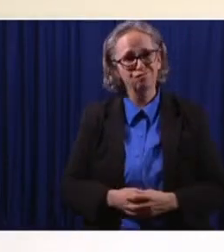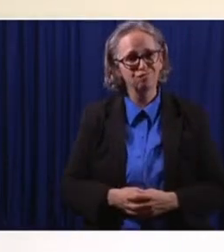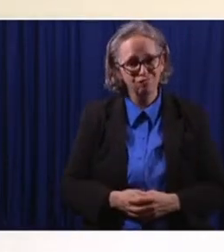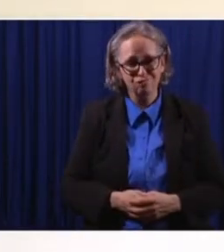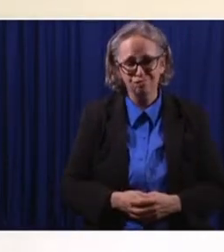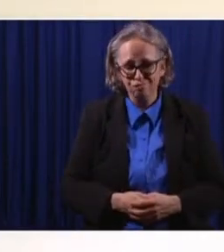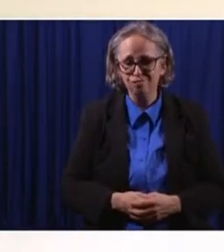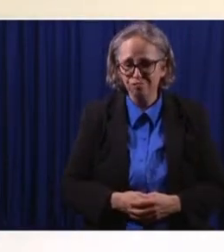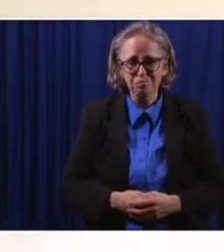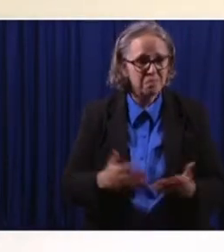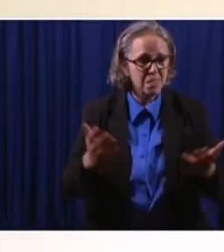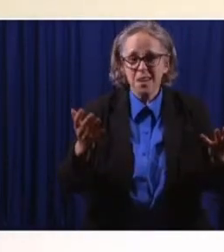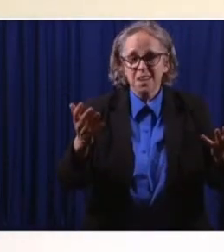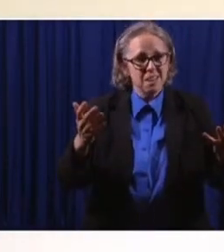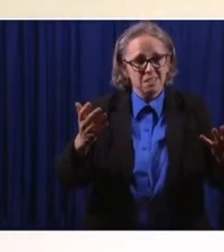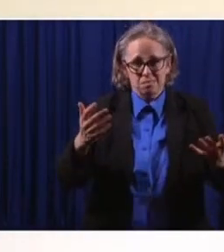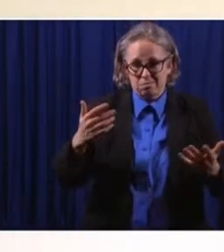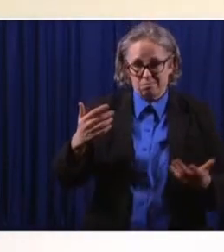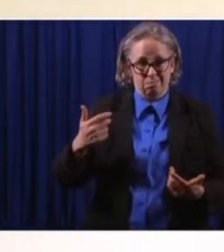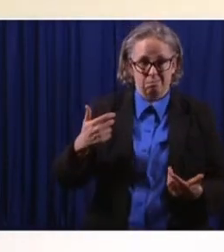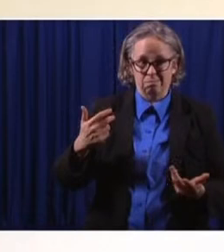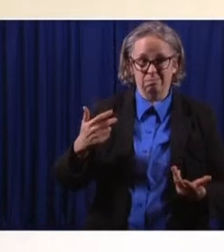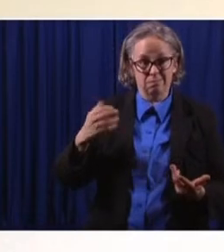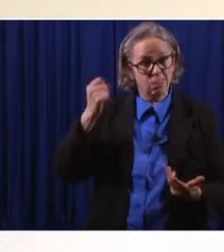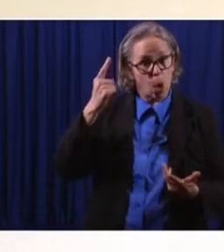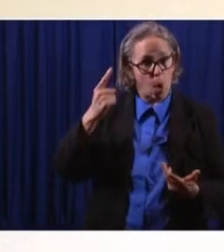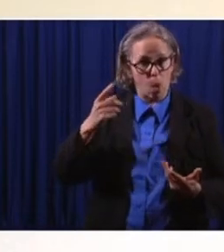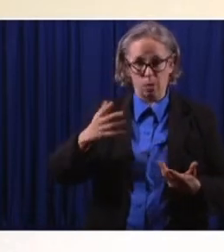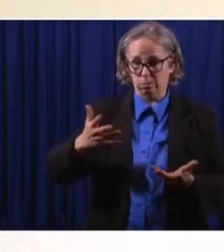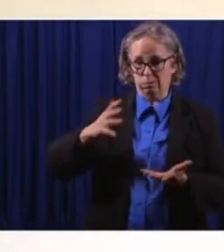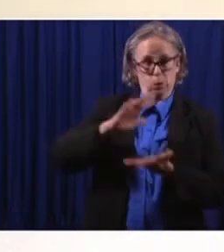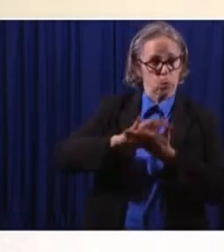as an institution to really maintain that traditional experience.